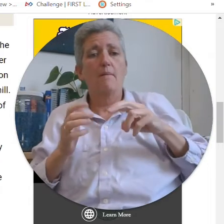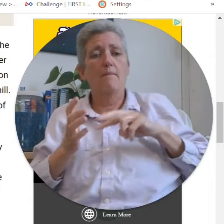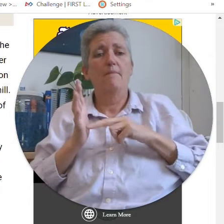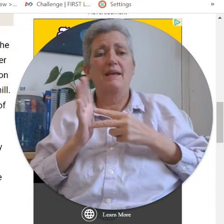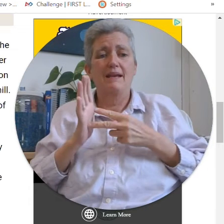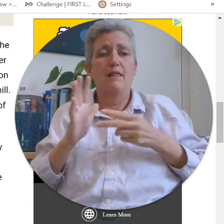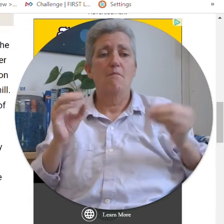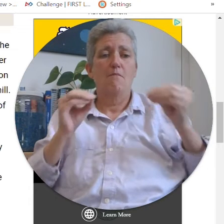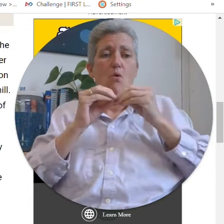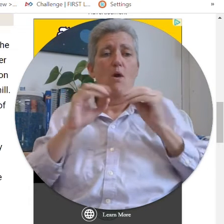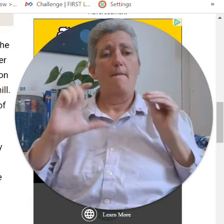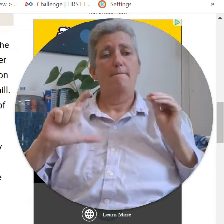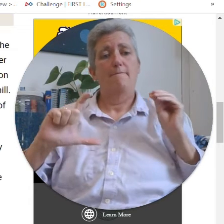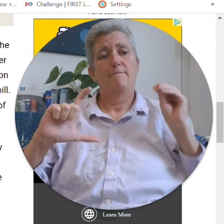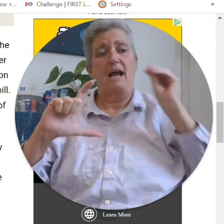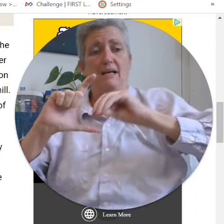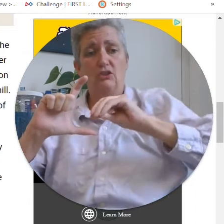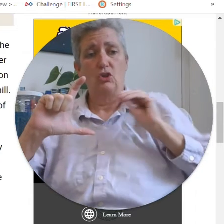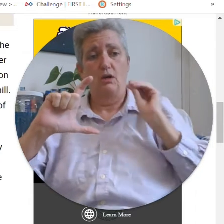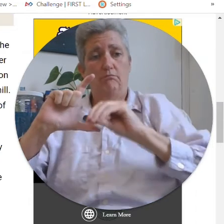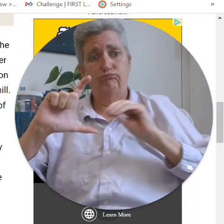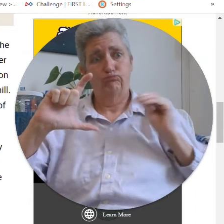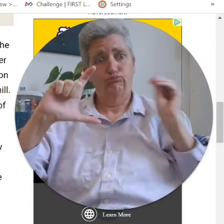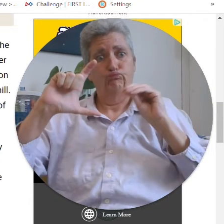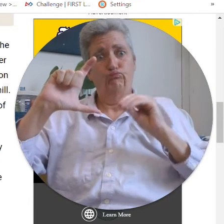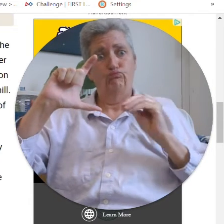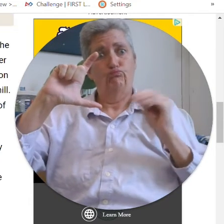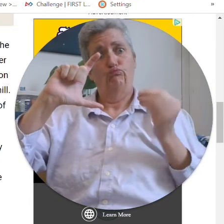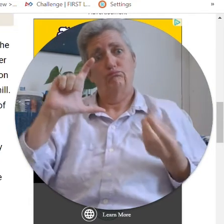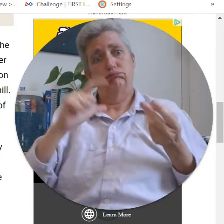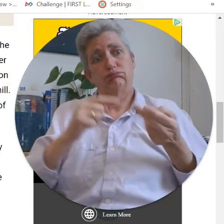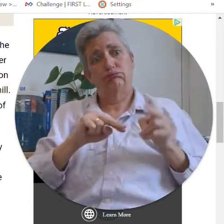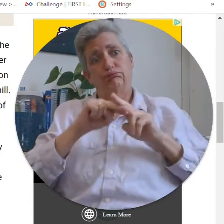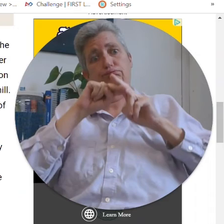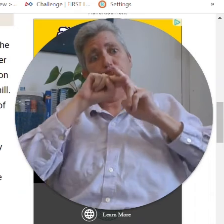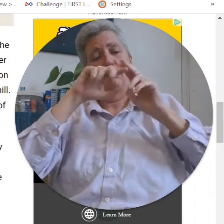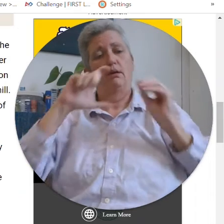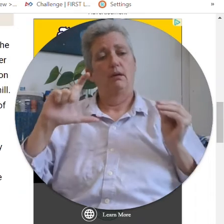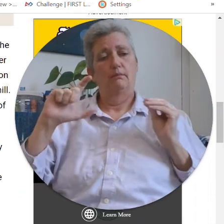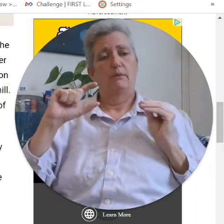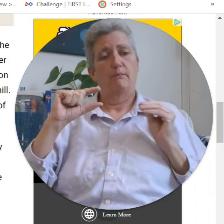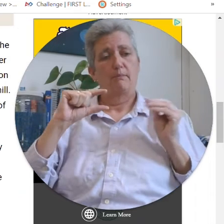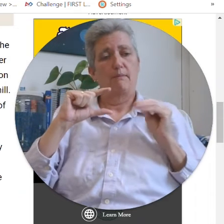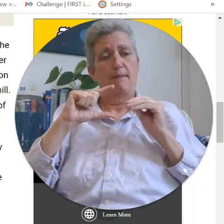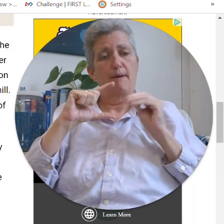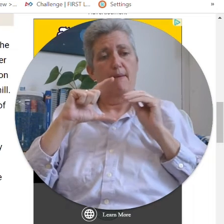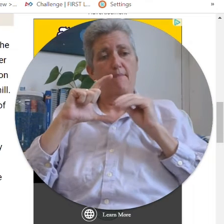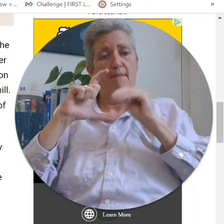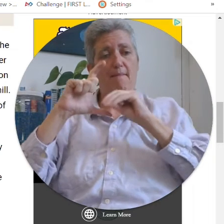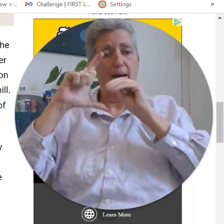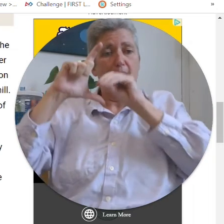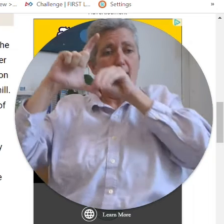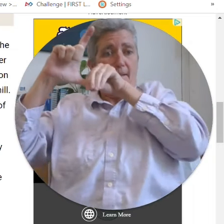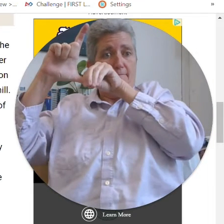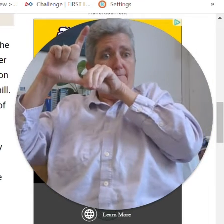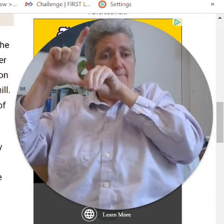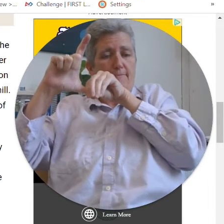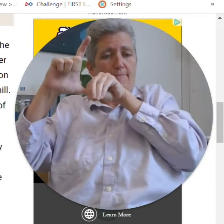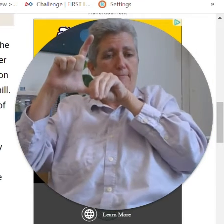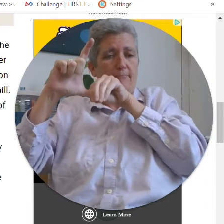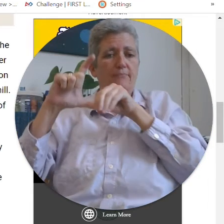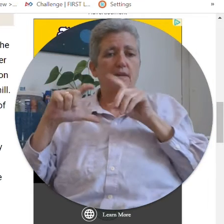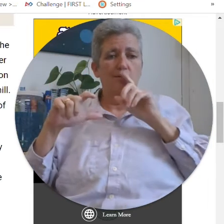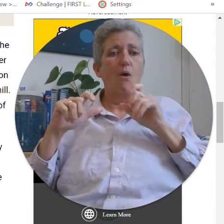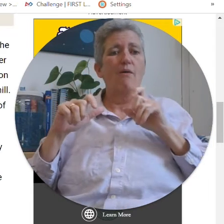is, the more potential energy. So it gets small, it starts small and then it gets bigger the higher